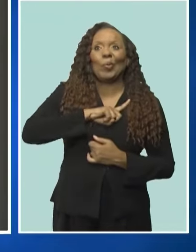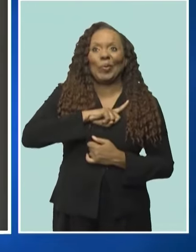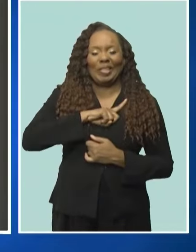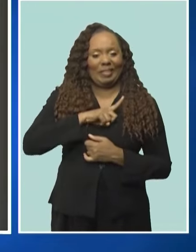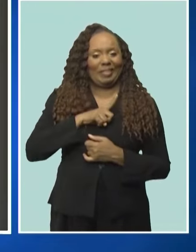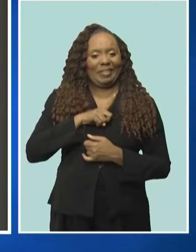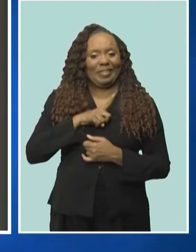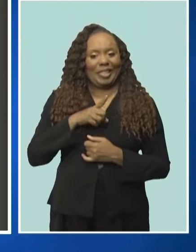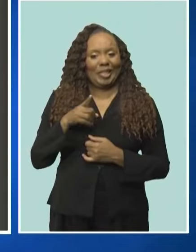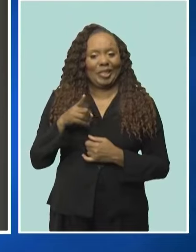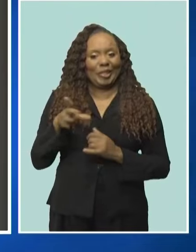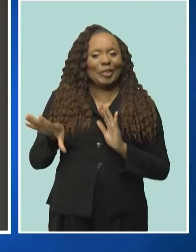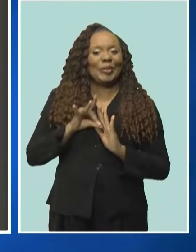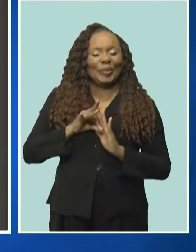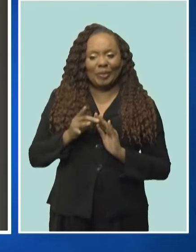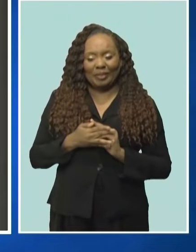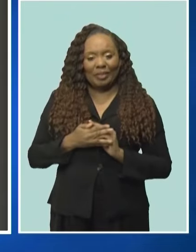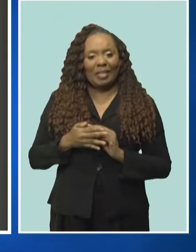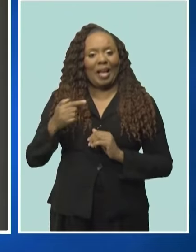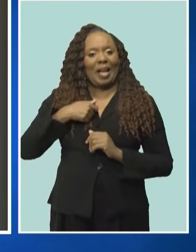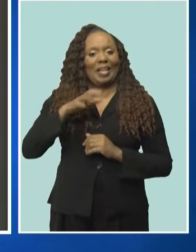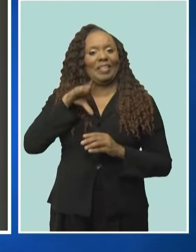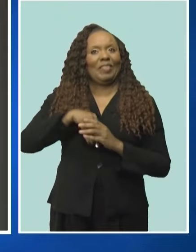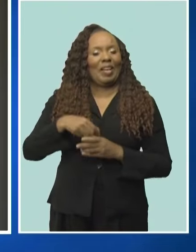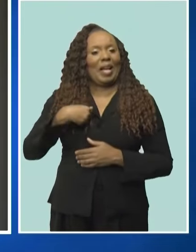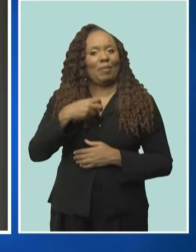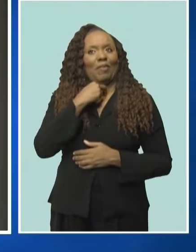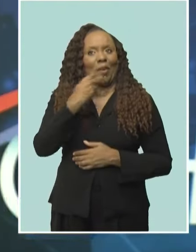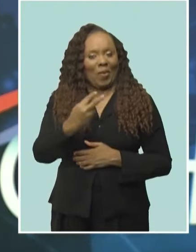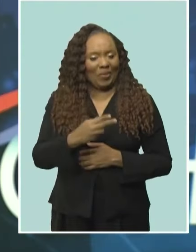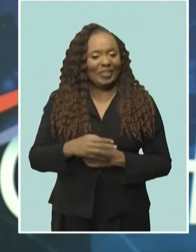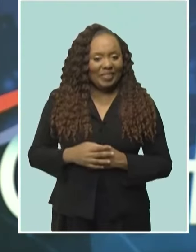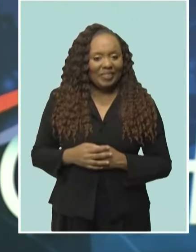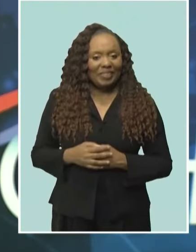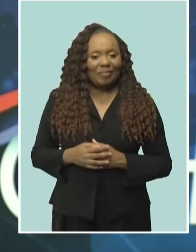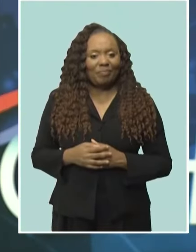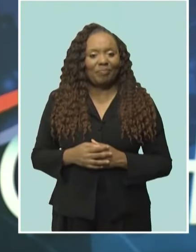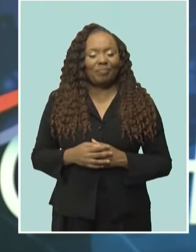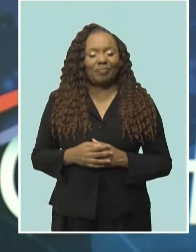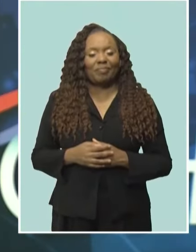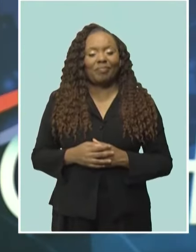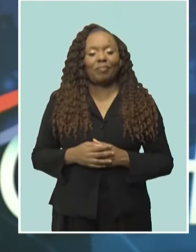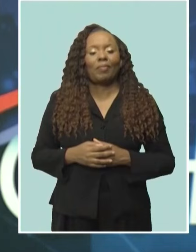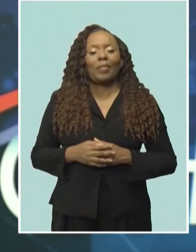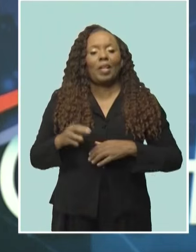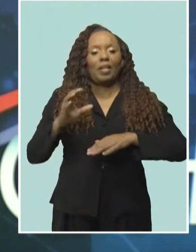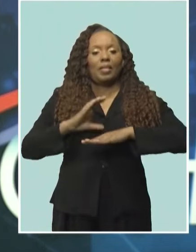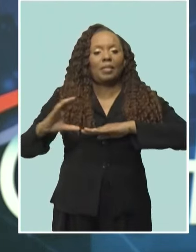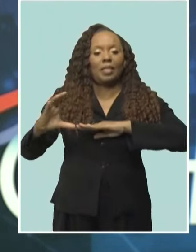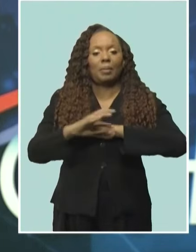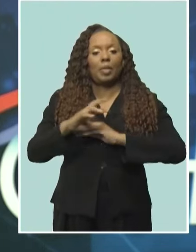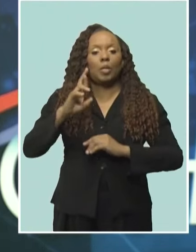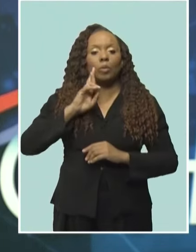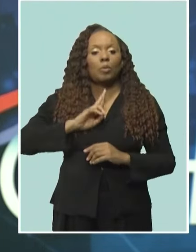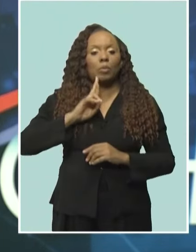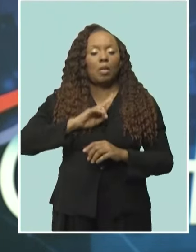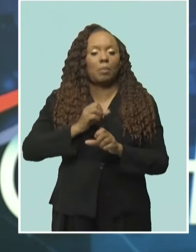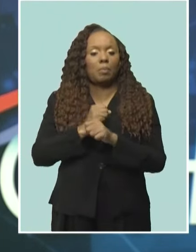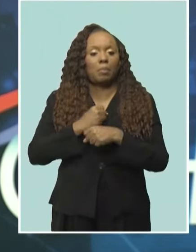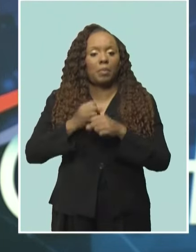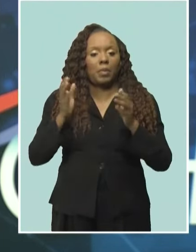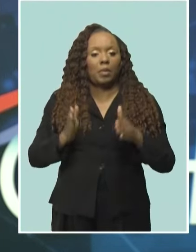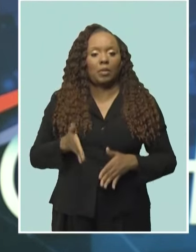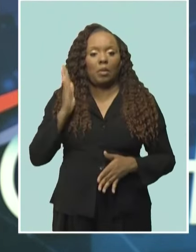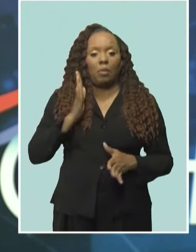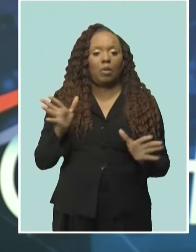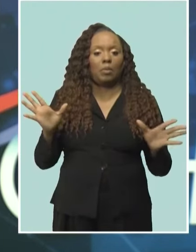those voices that get to represent the color palette. Caribbean rum producers will be meeting in Barbados on